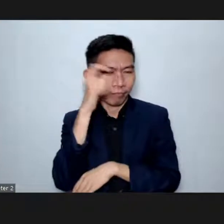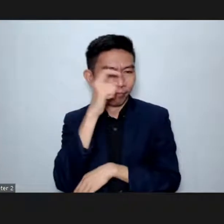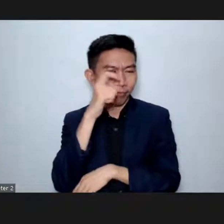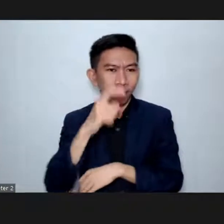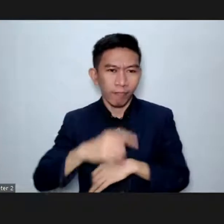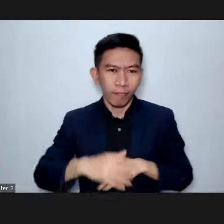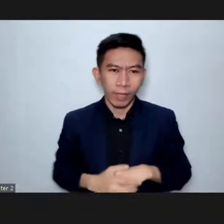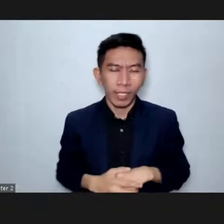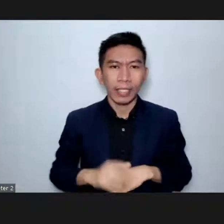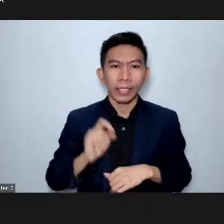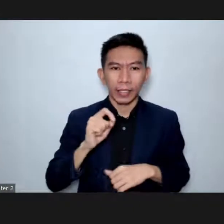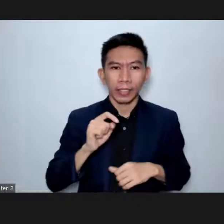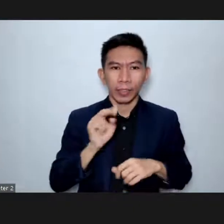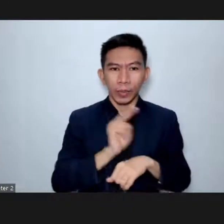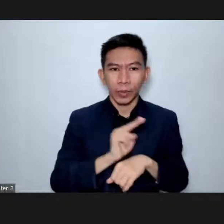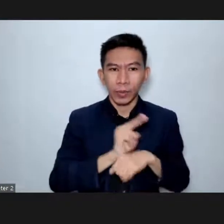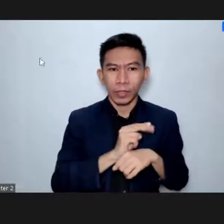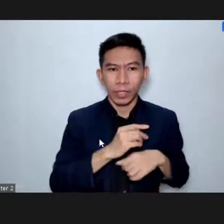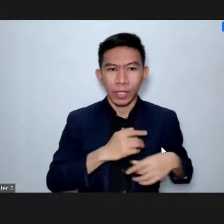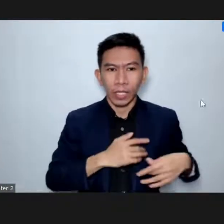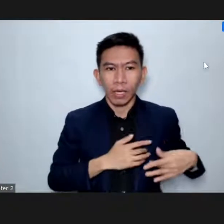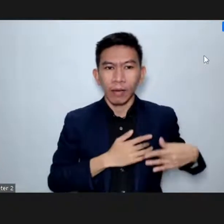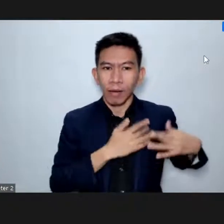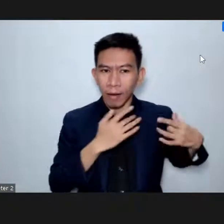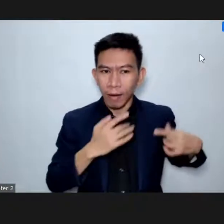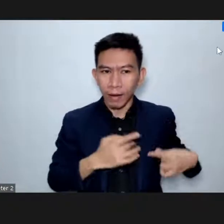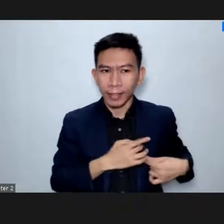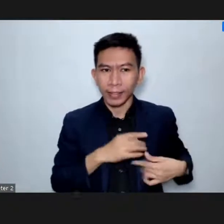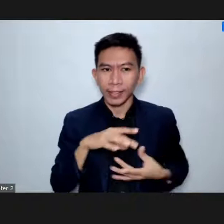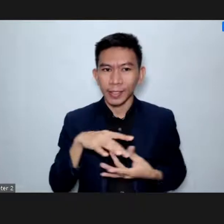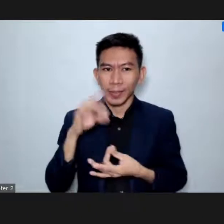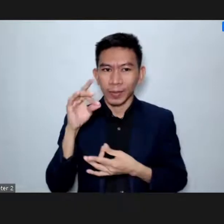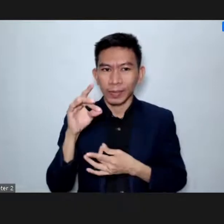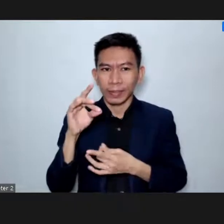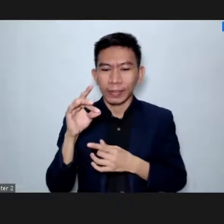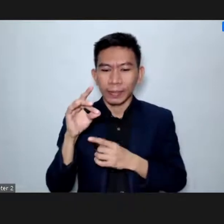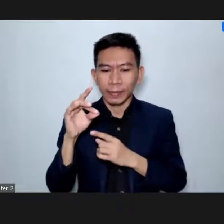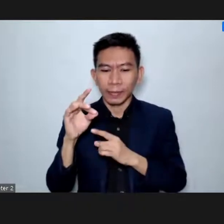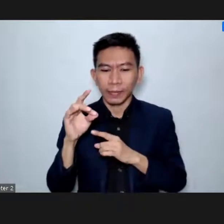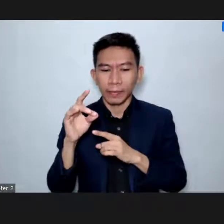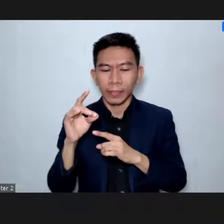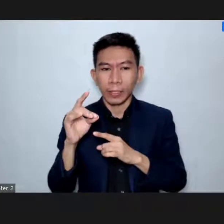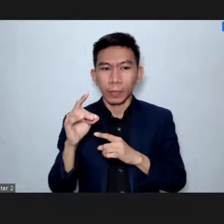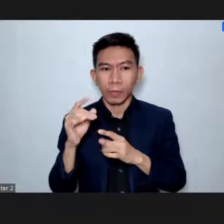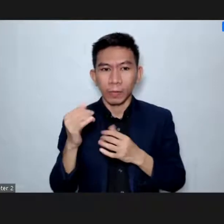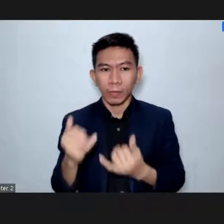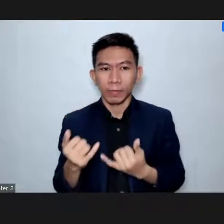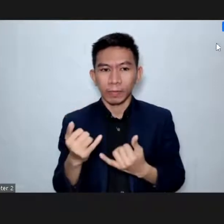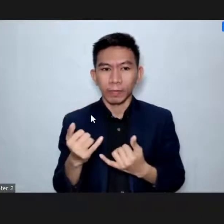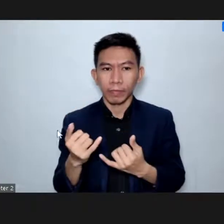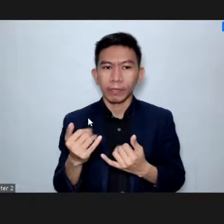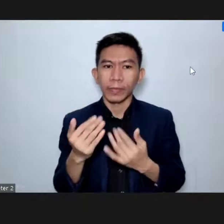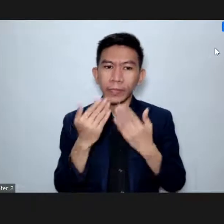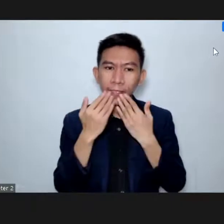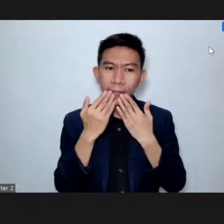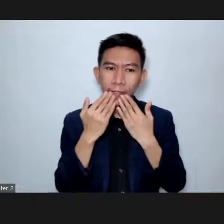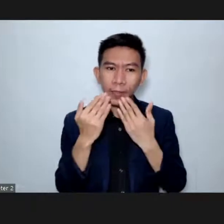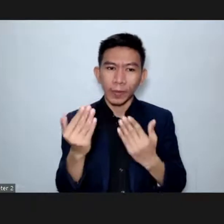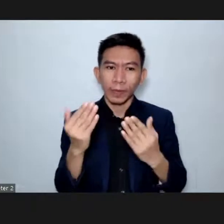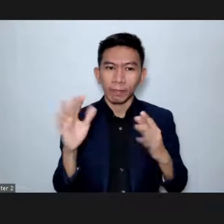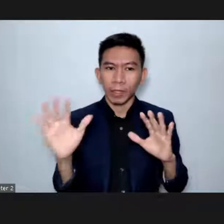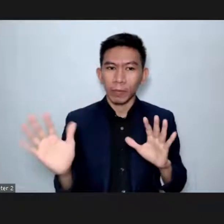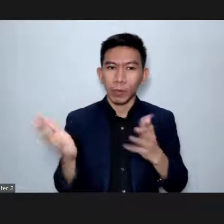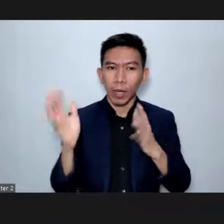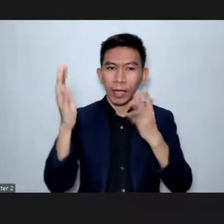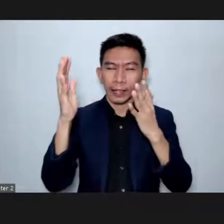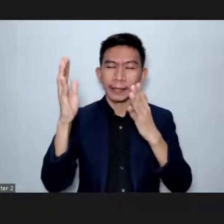should use our heart and our soul, the very soul. And with this, I say thank you. Mabuhay